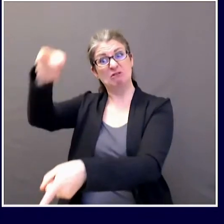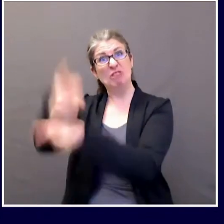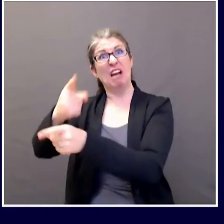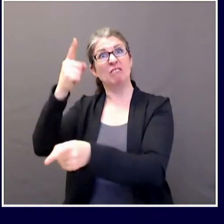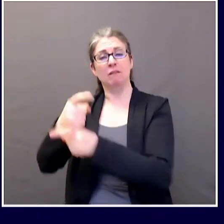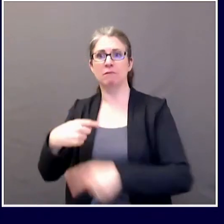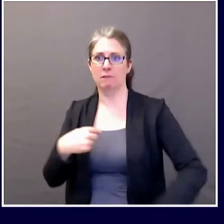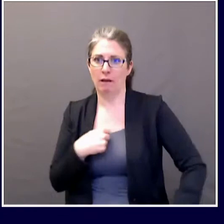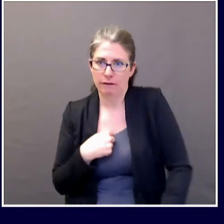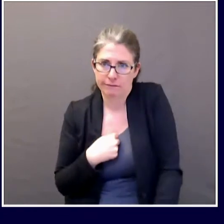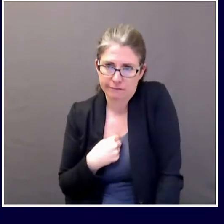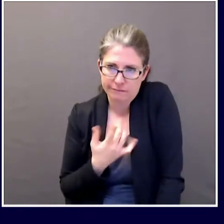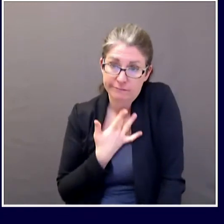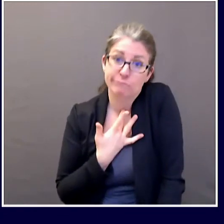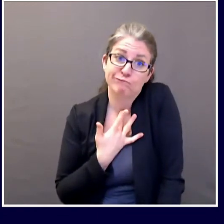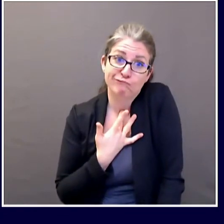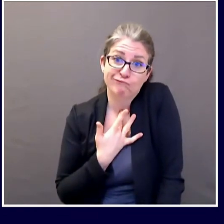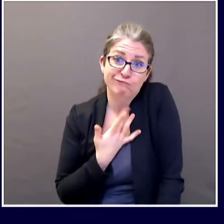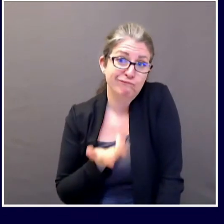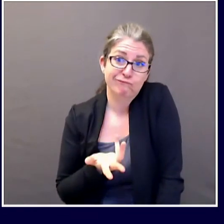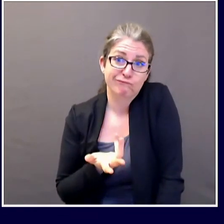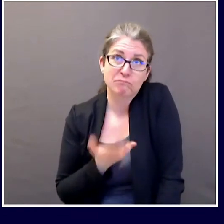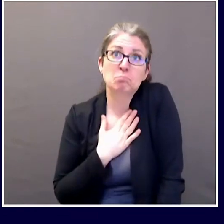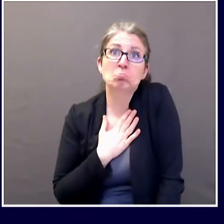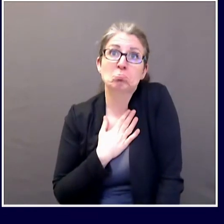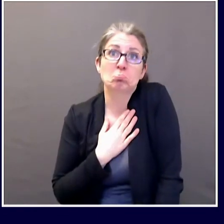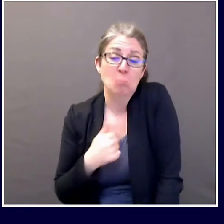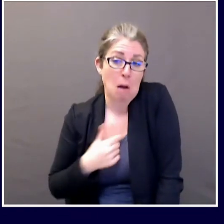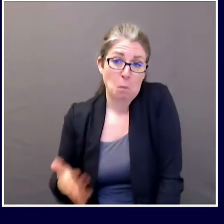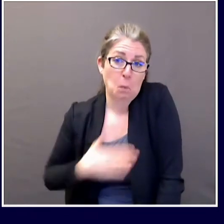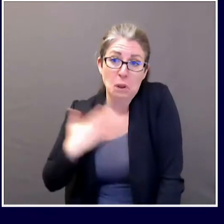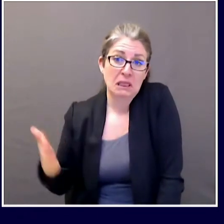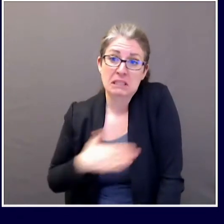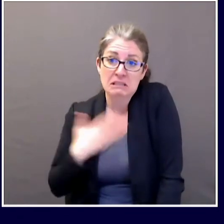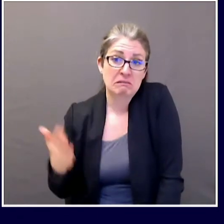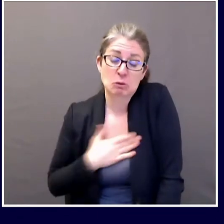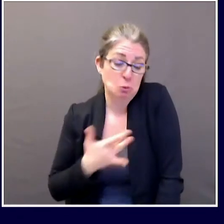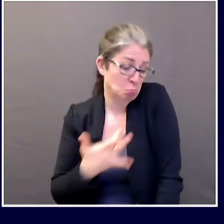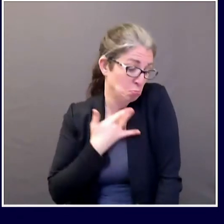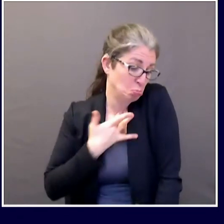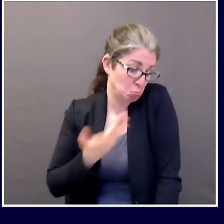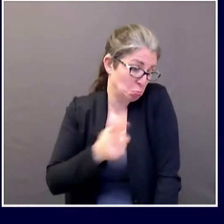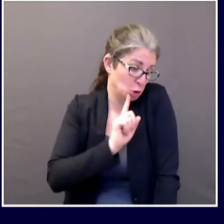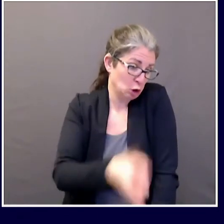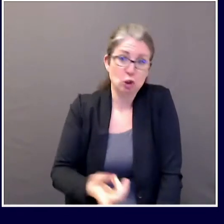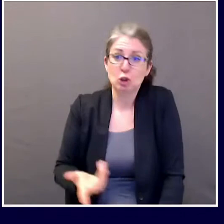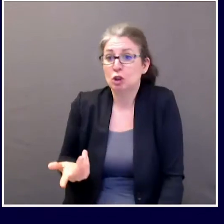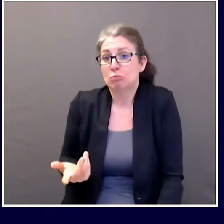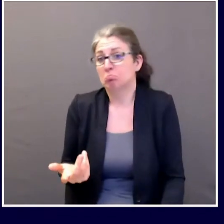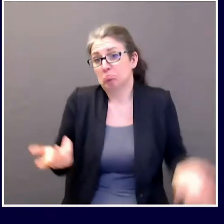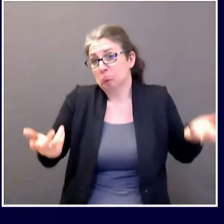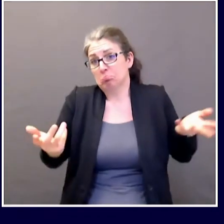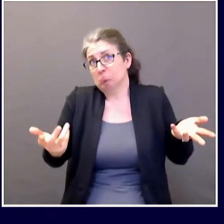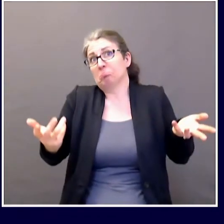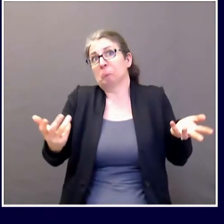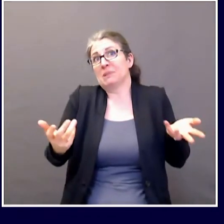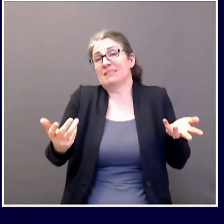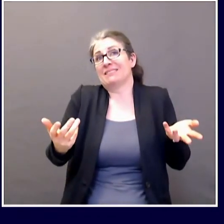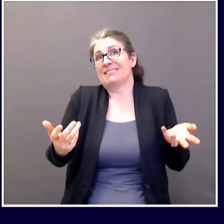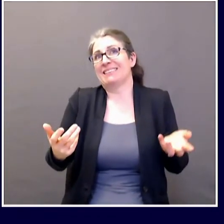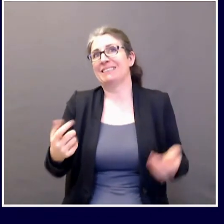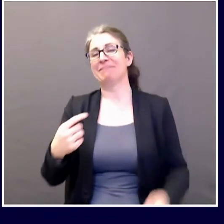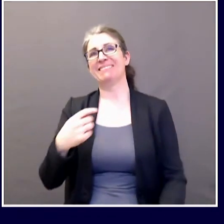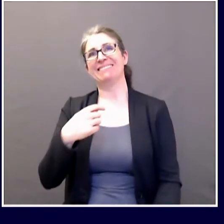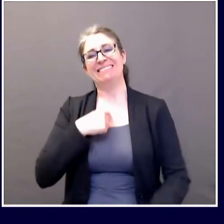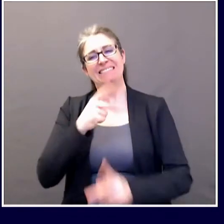I don't have a great answer there for you, Joe. That's just a glimpse into how I think about these things. I'm naturally cautious about it. I recognize fully